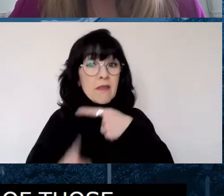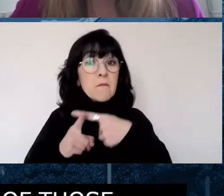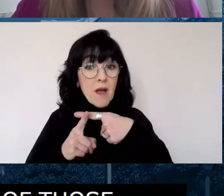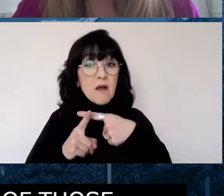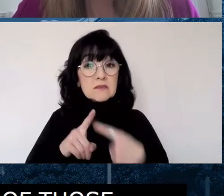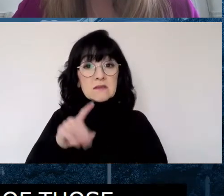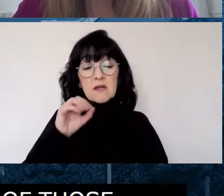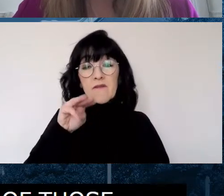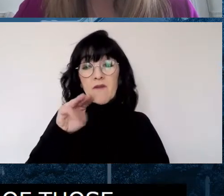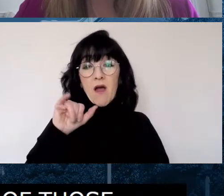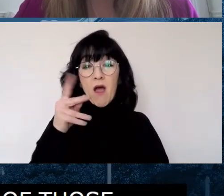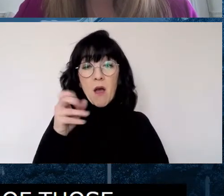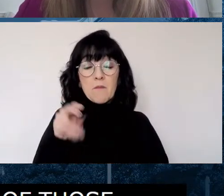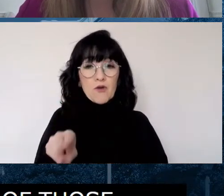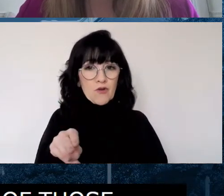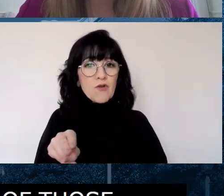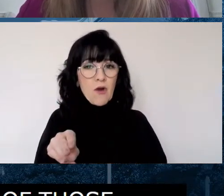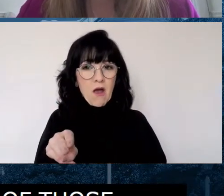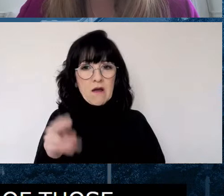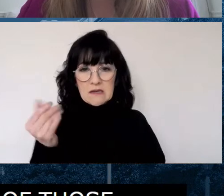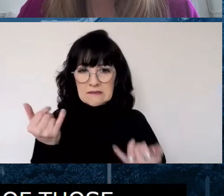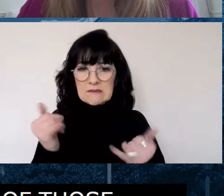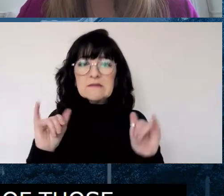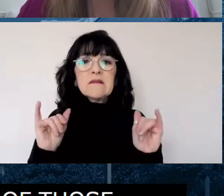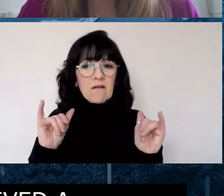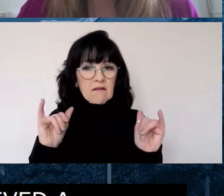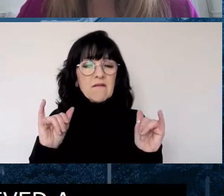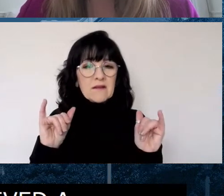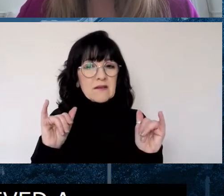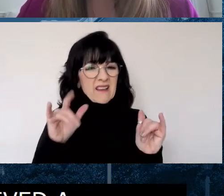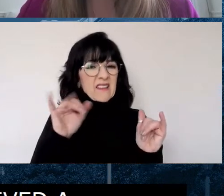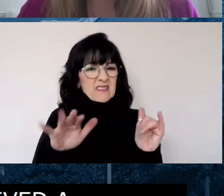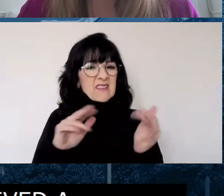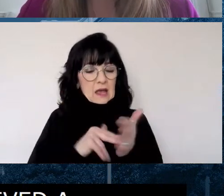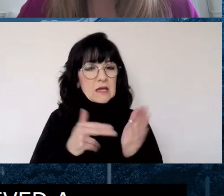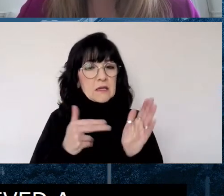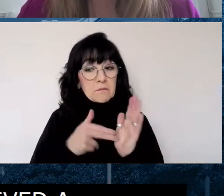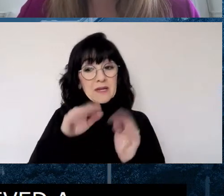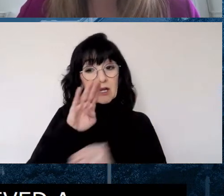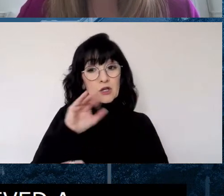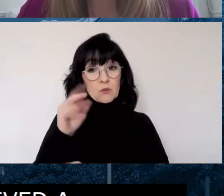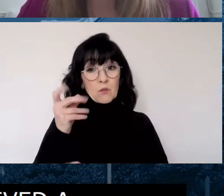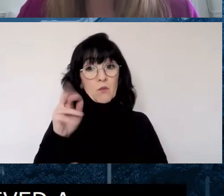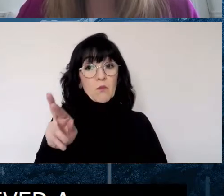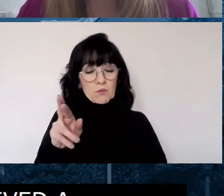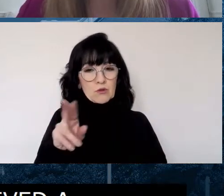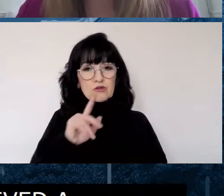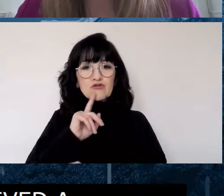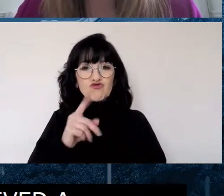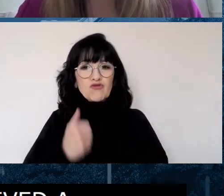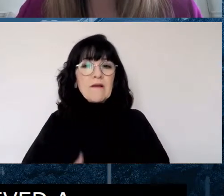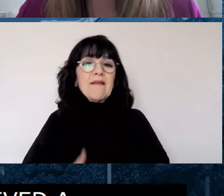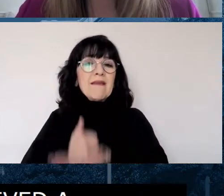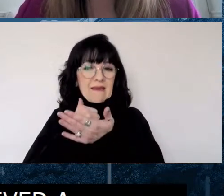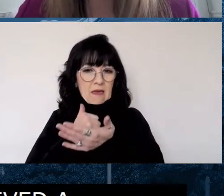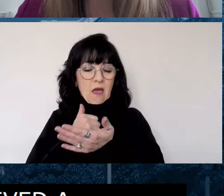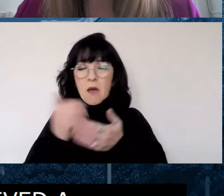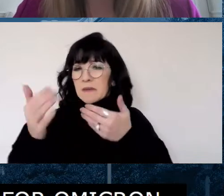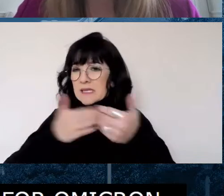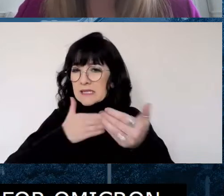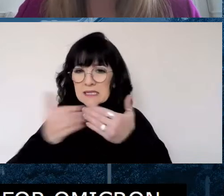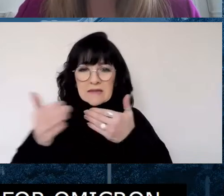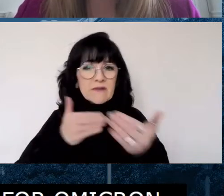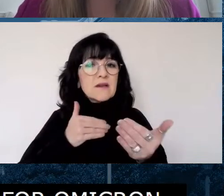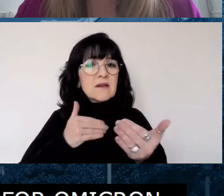Omicron. So this highlights how effective getting boosted is against symptomatic infection. Again, even if the COVID